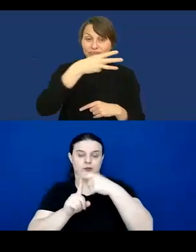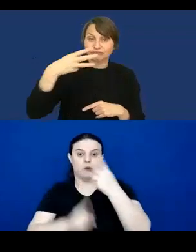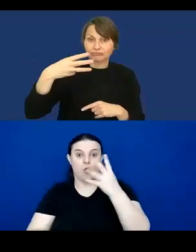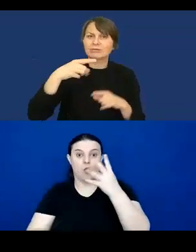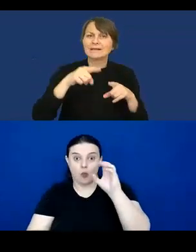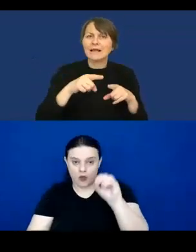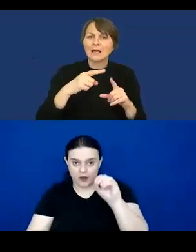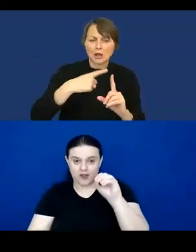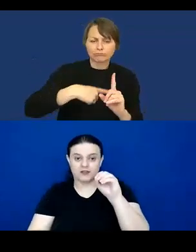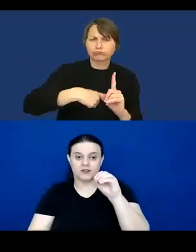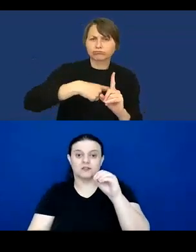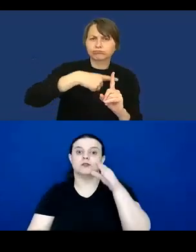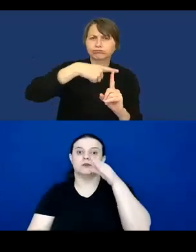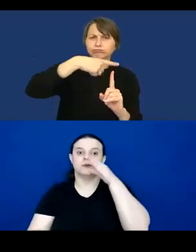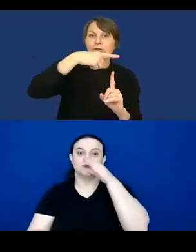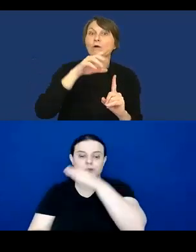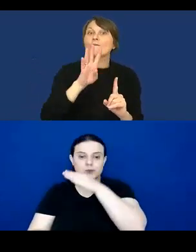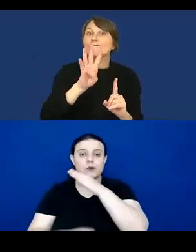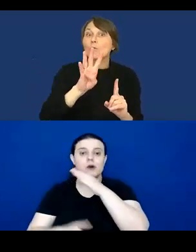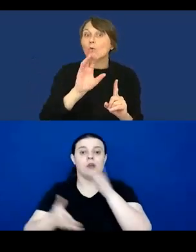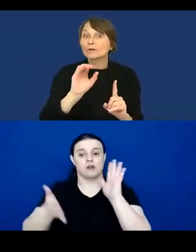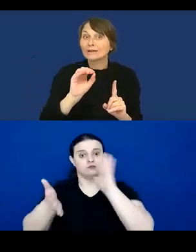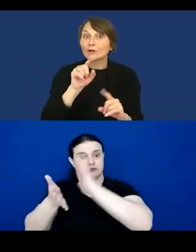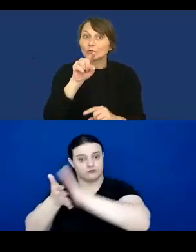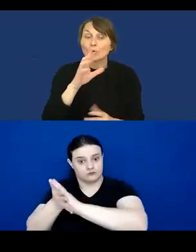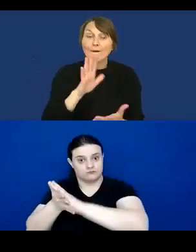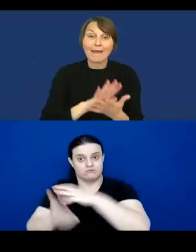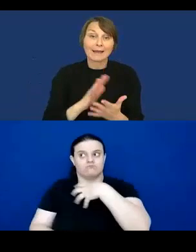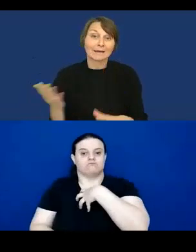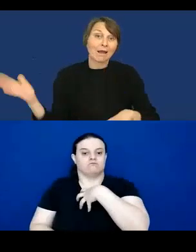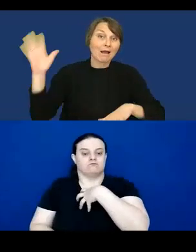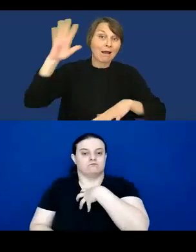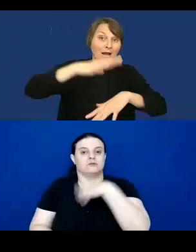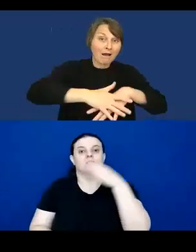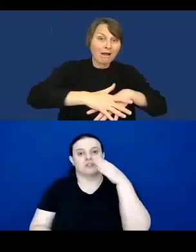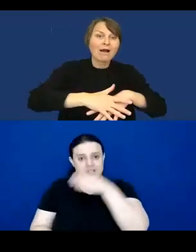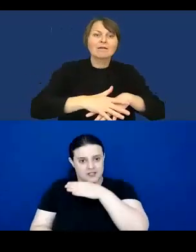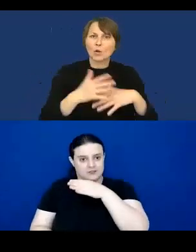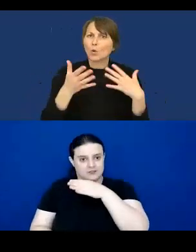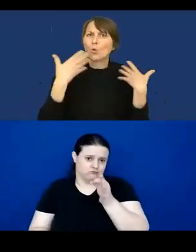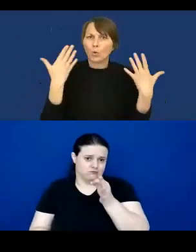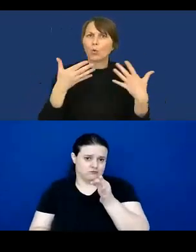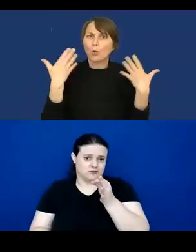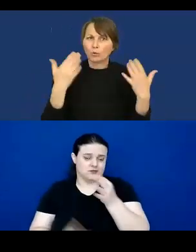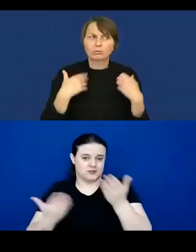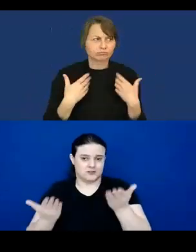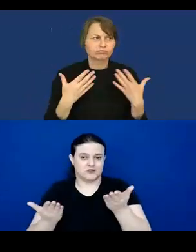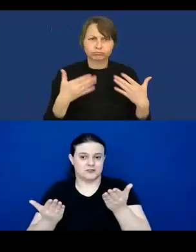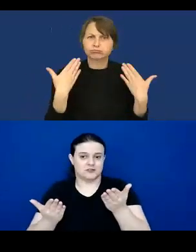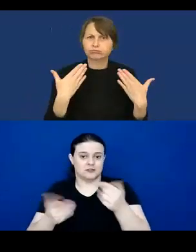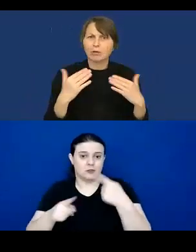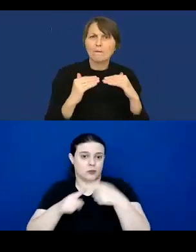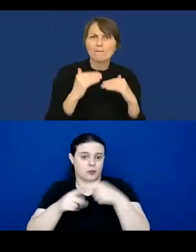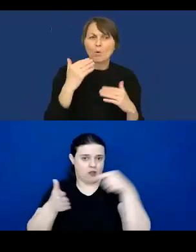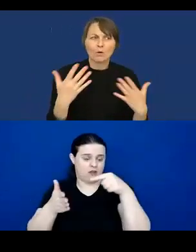Celsius and you place your hand on it, it will be perceived as warm because these bars are warmer than your